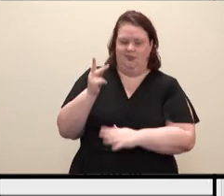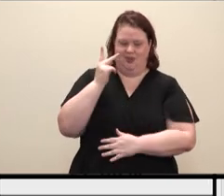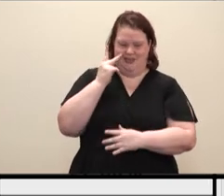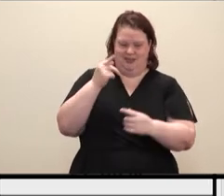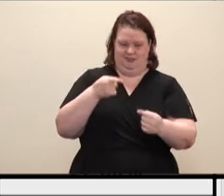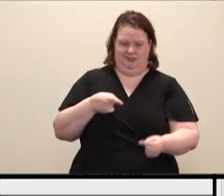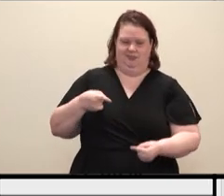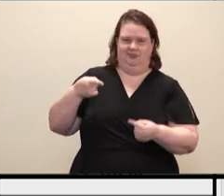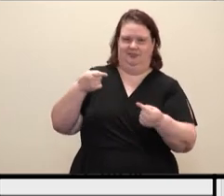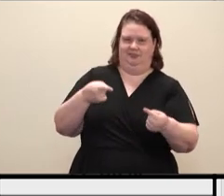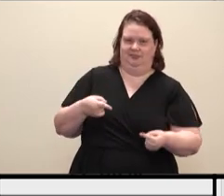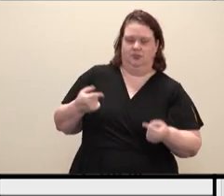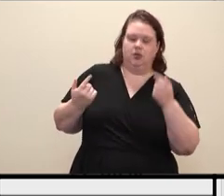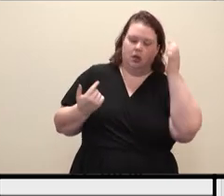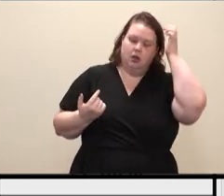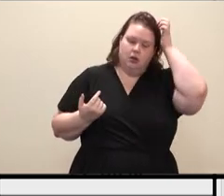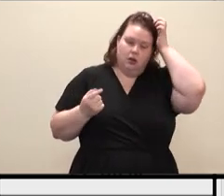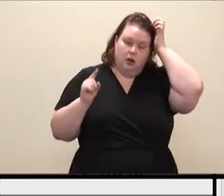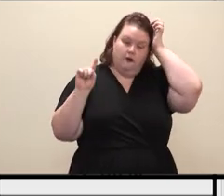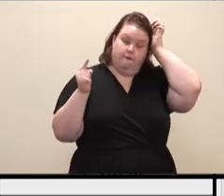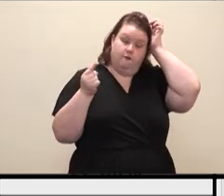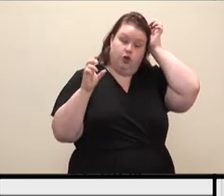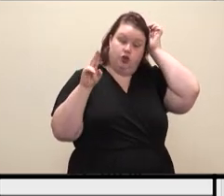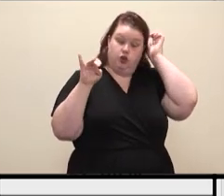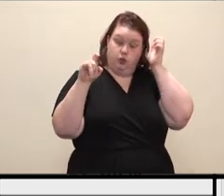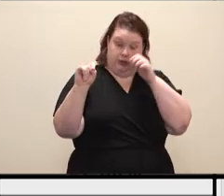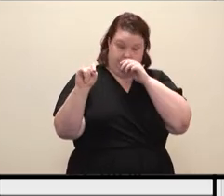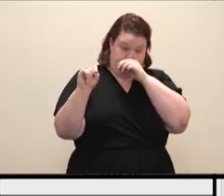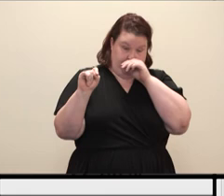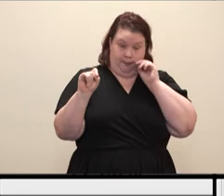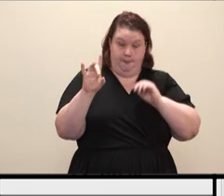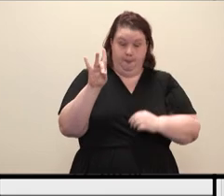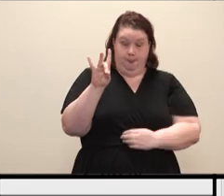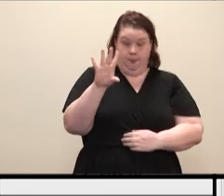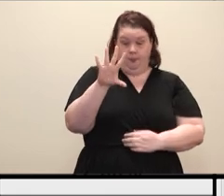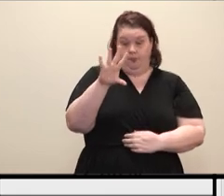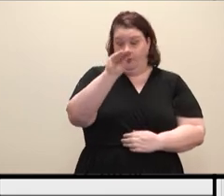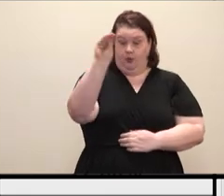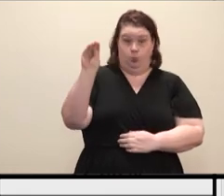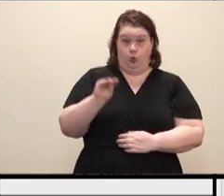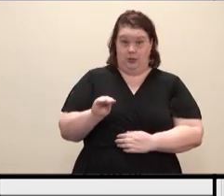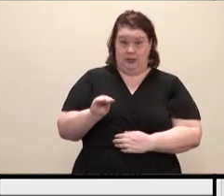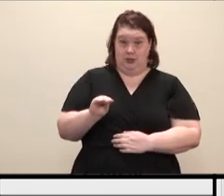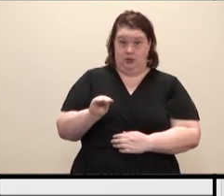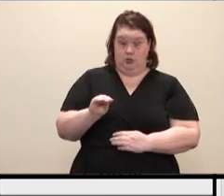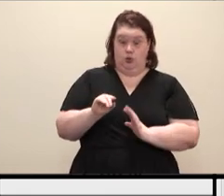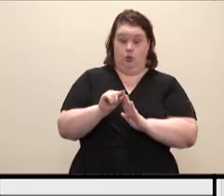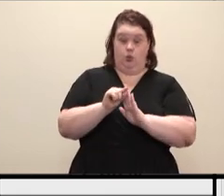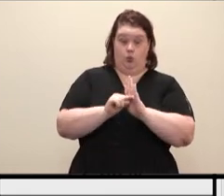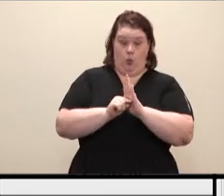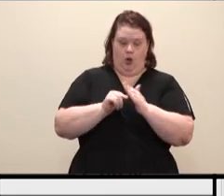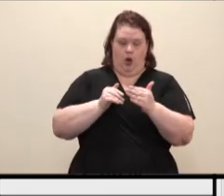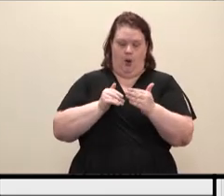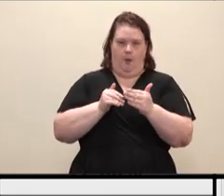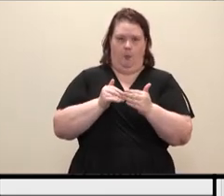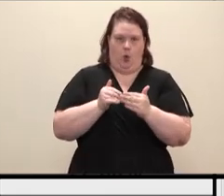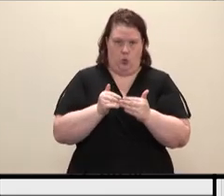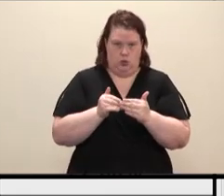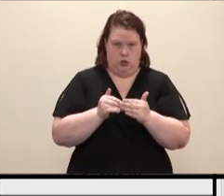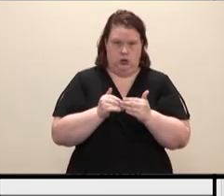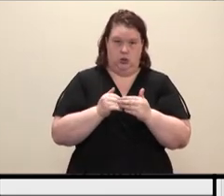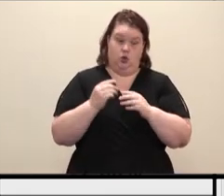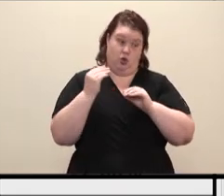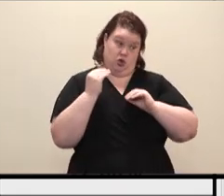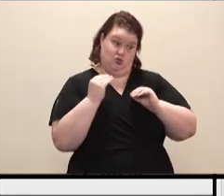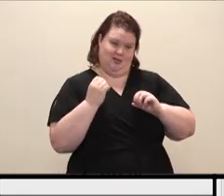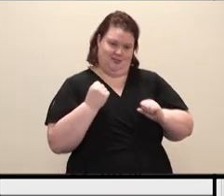there. But if you look at that first unit, 75% of the kids scored approaches. So the instruction in that unit was